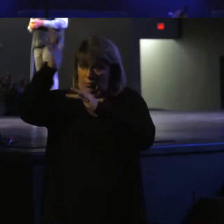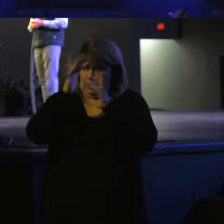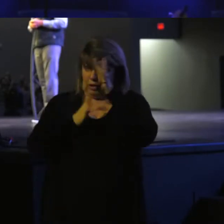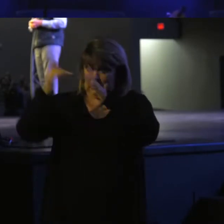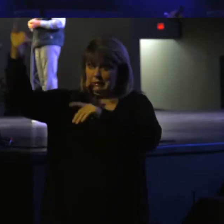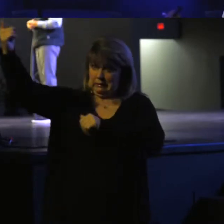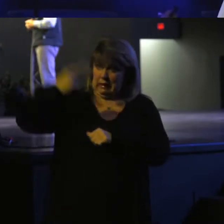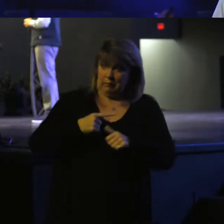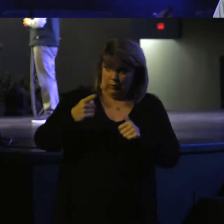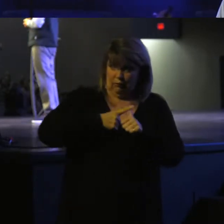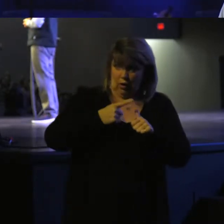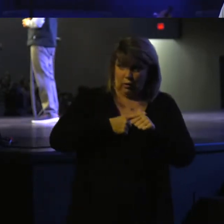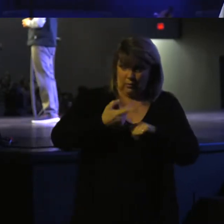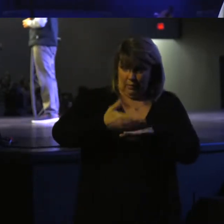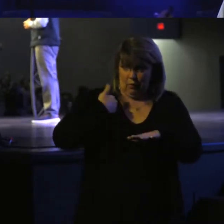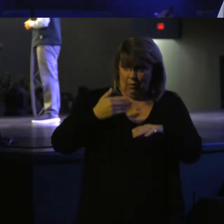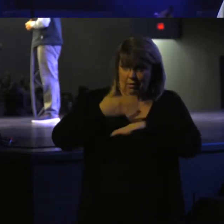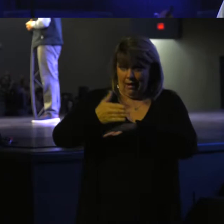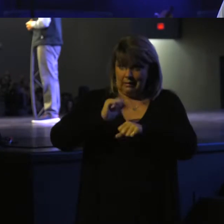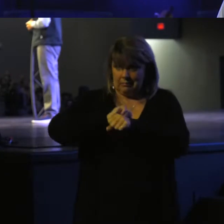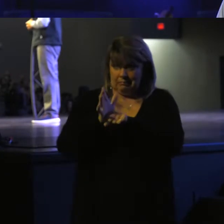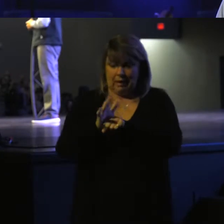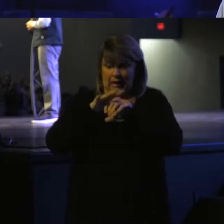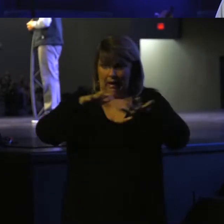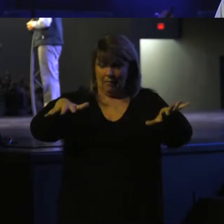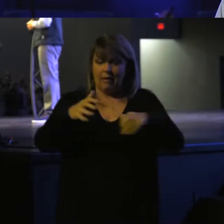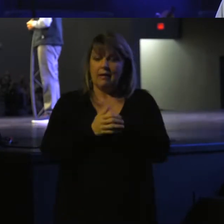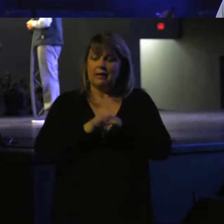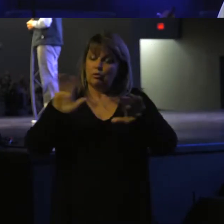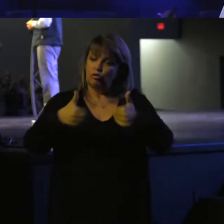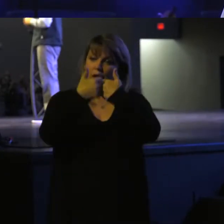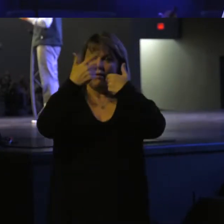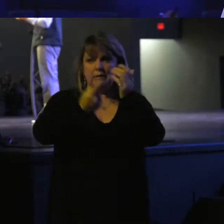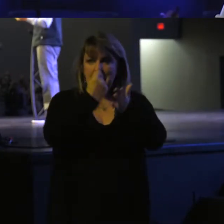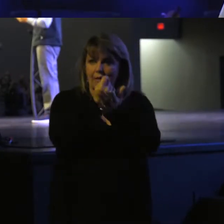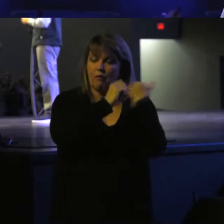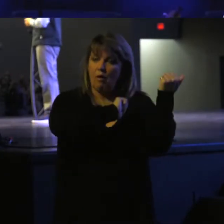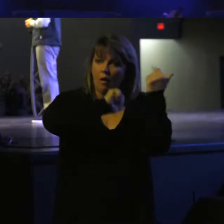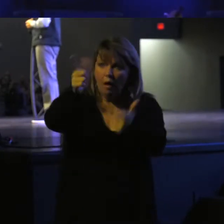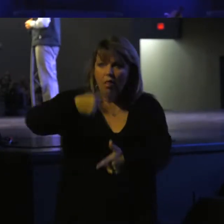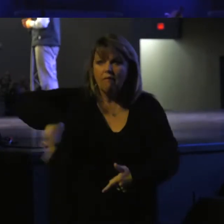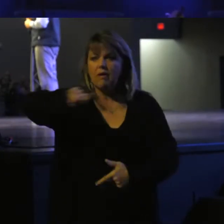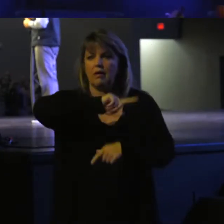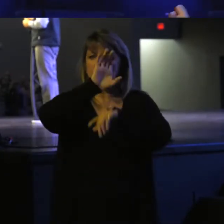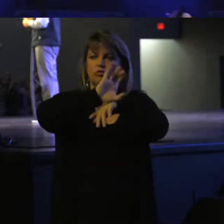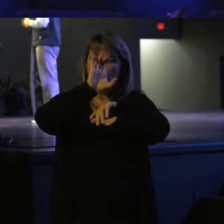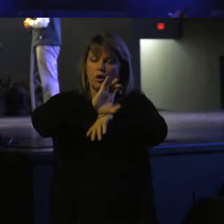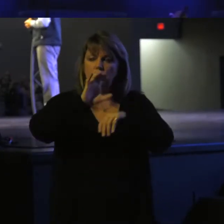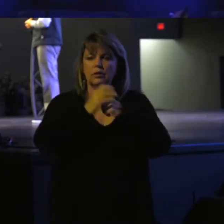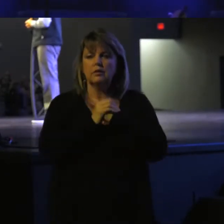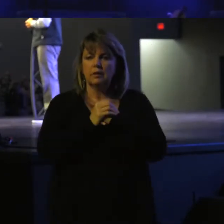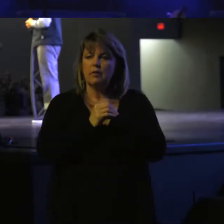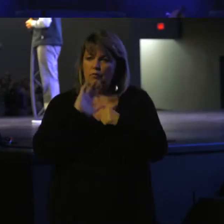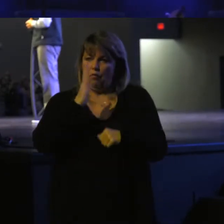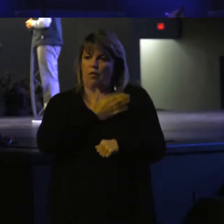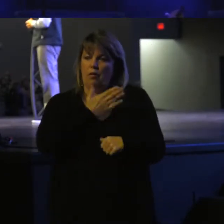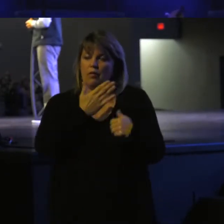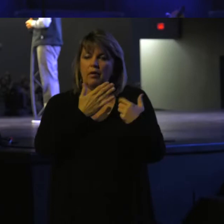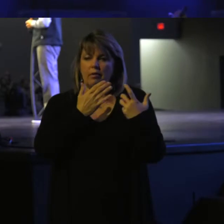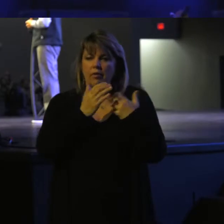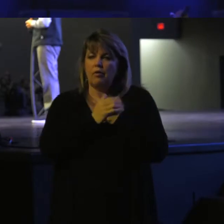comes. It has been a challenging time for all of us, for churches, and certainly for our